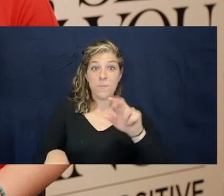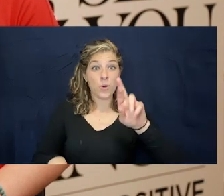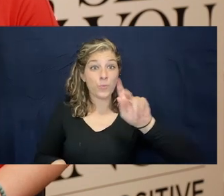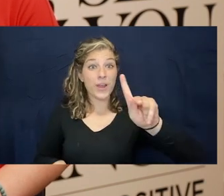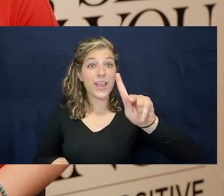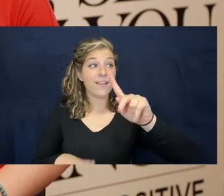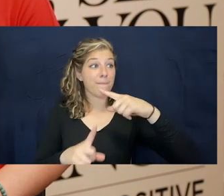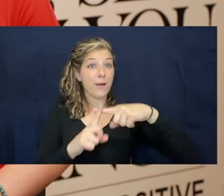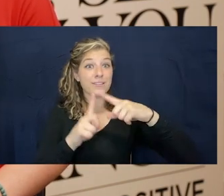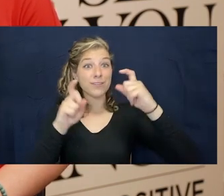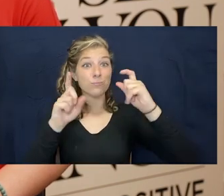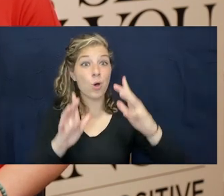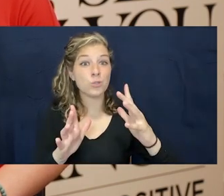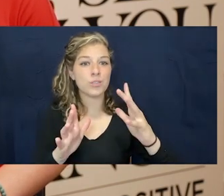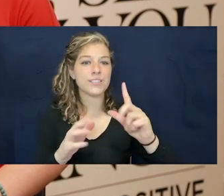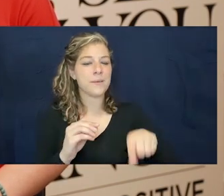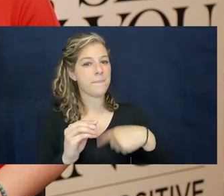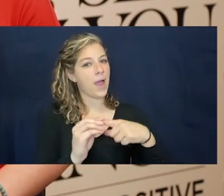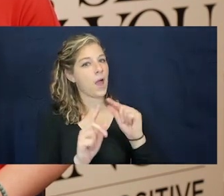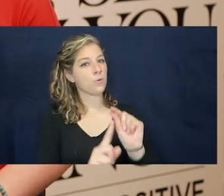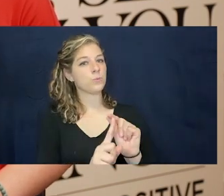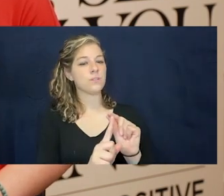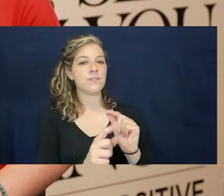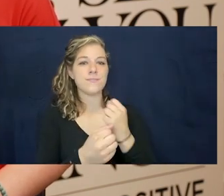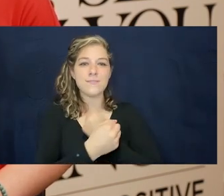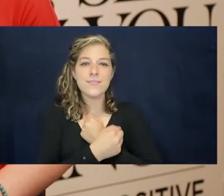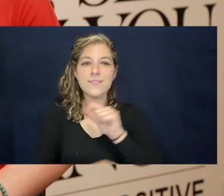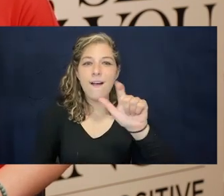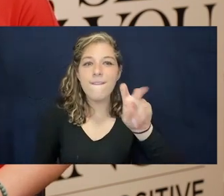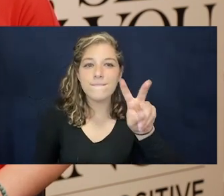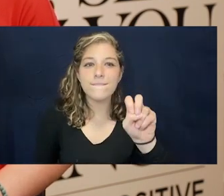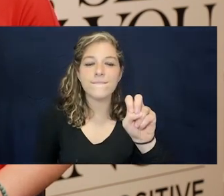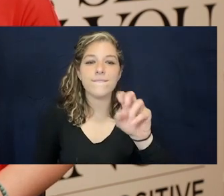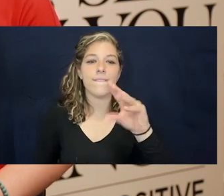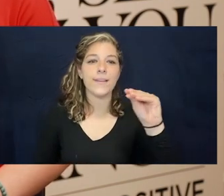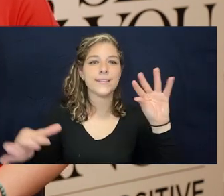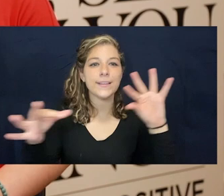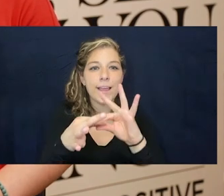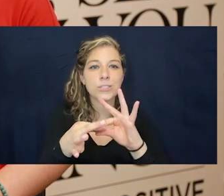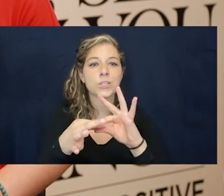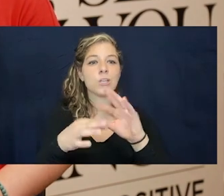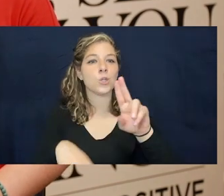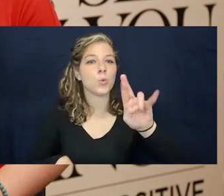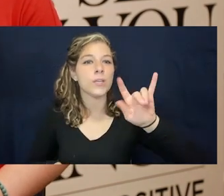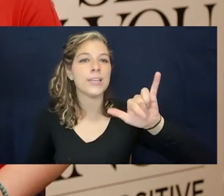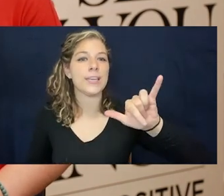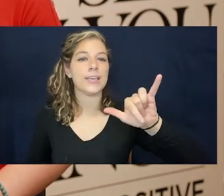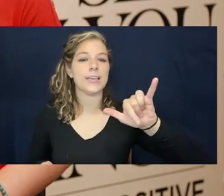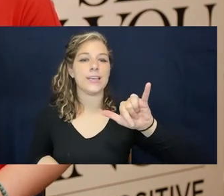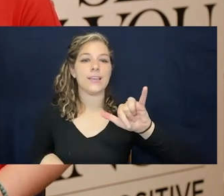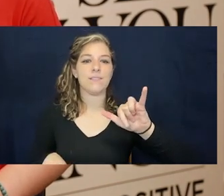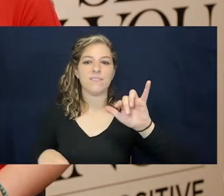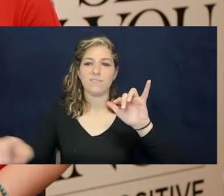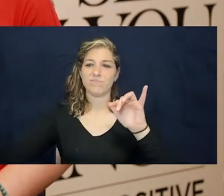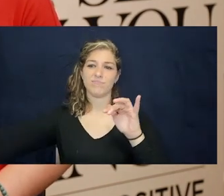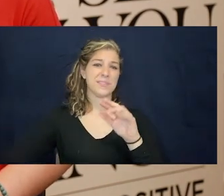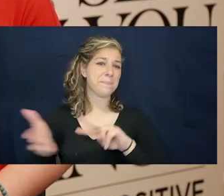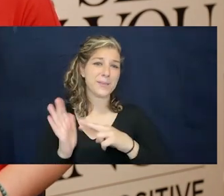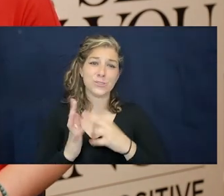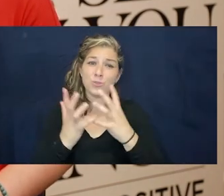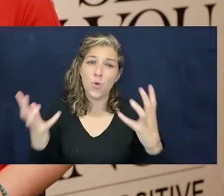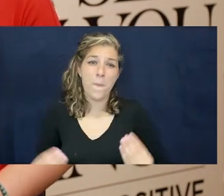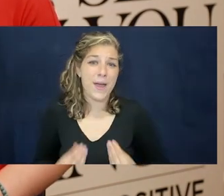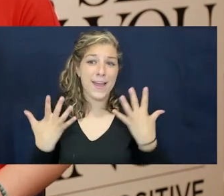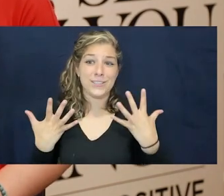me through this. And the fact that I get this from Rick and Positive Exposure, which is all about love